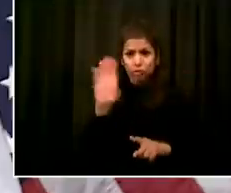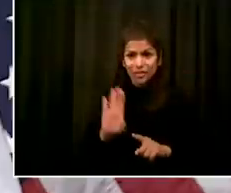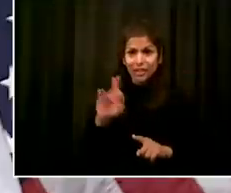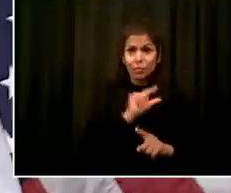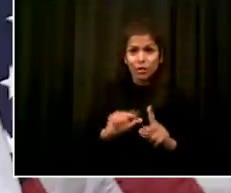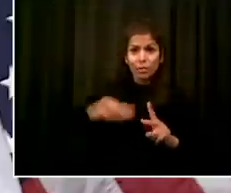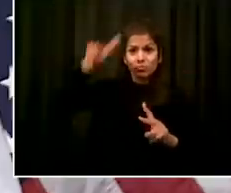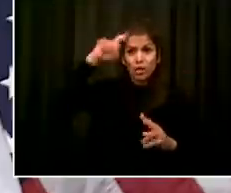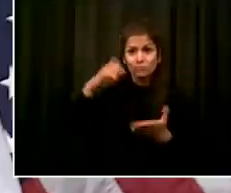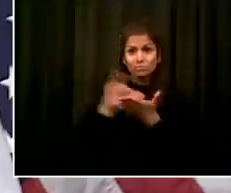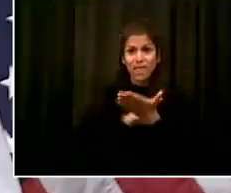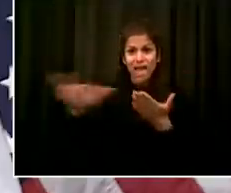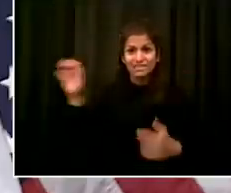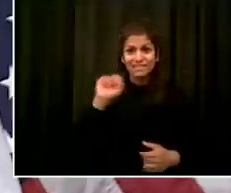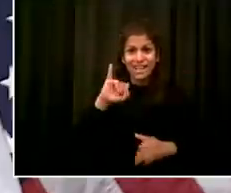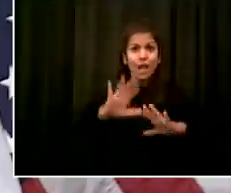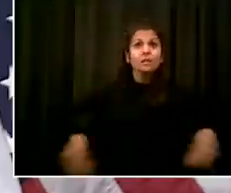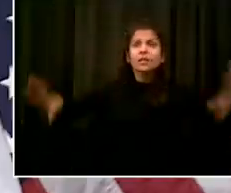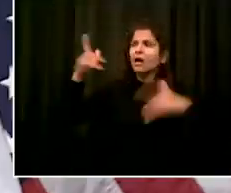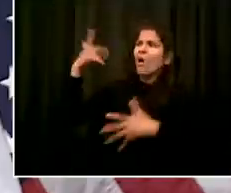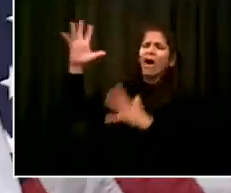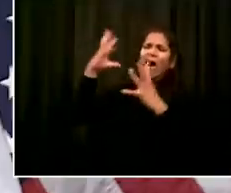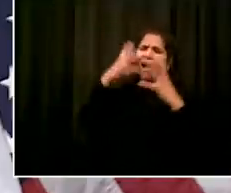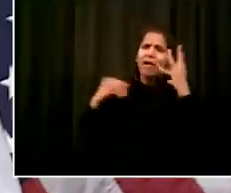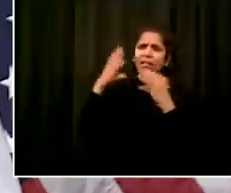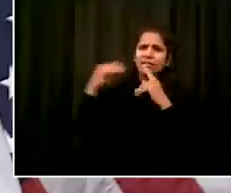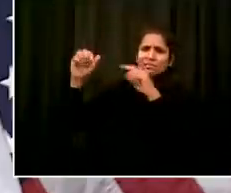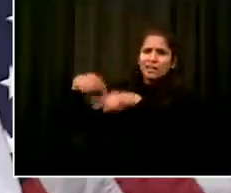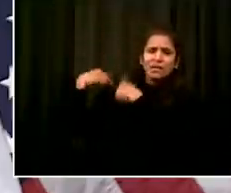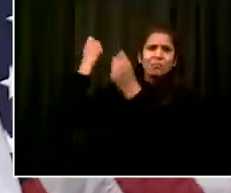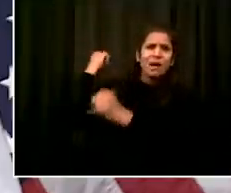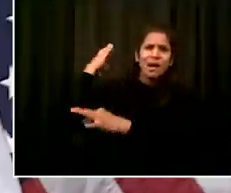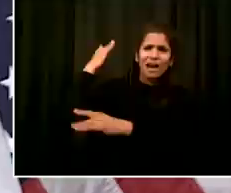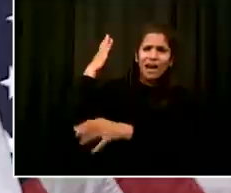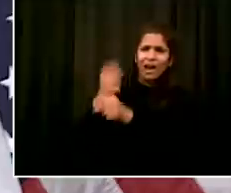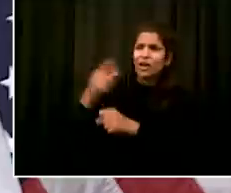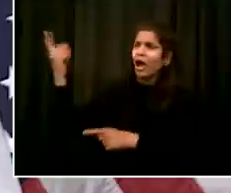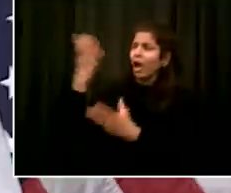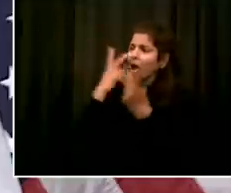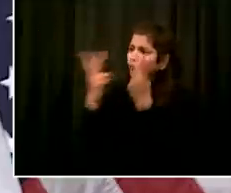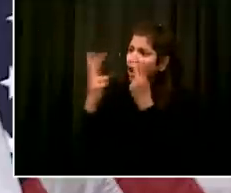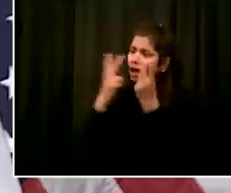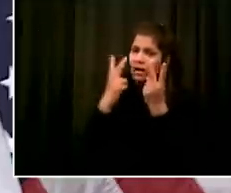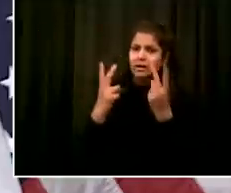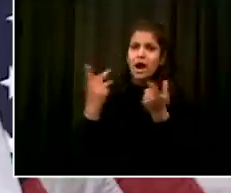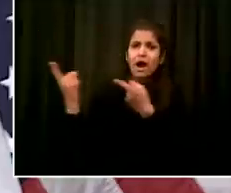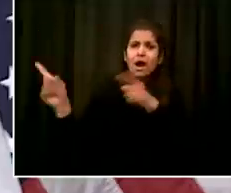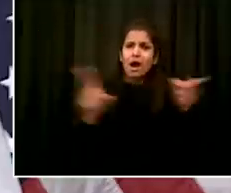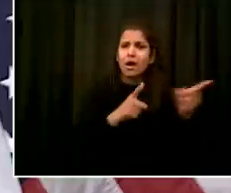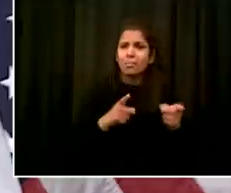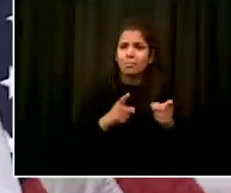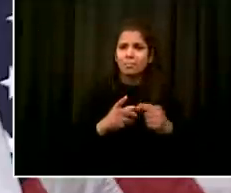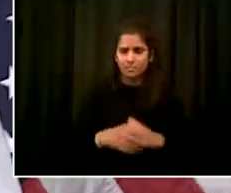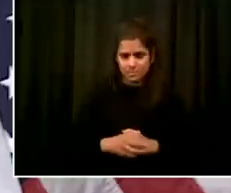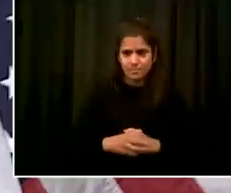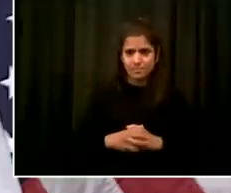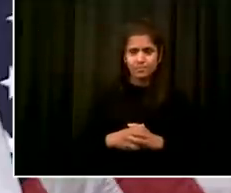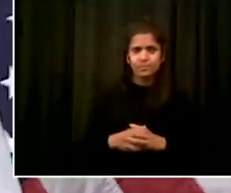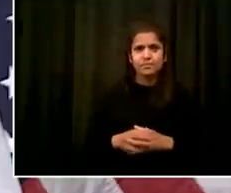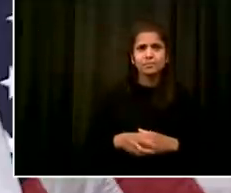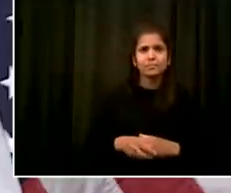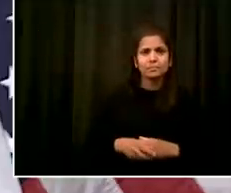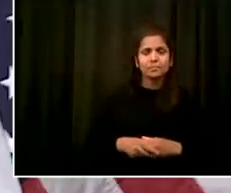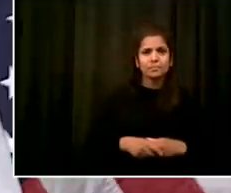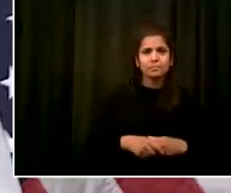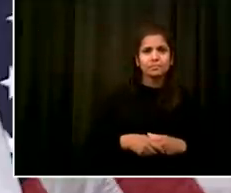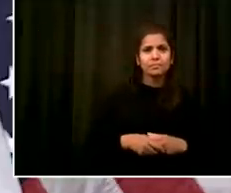when police have done things wrong and they don't accept it. Terry Monahan made the point out in Washington Square Park. Anyone who hasn't seen that video of